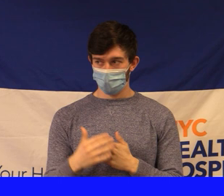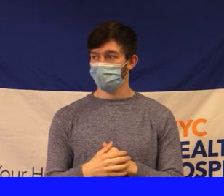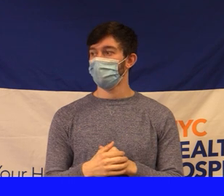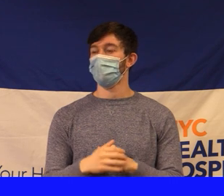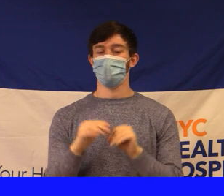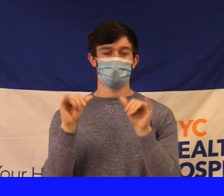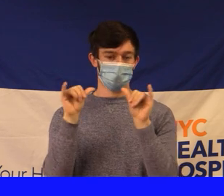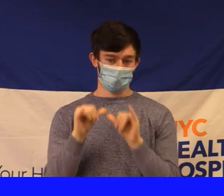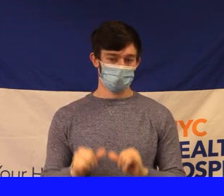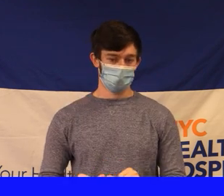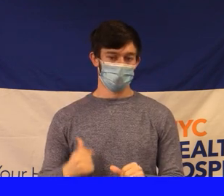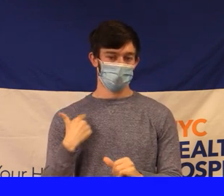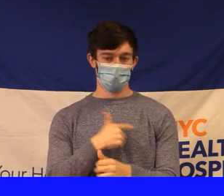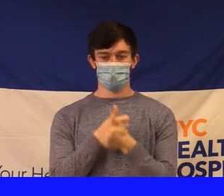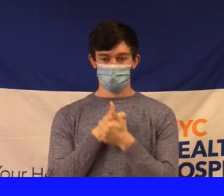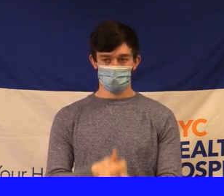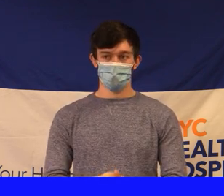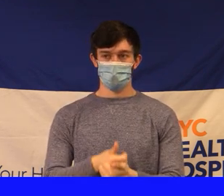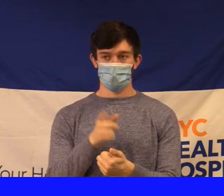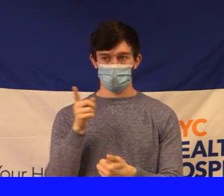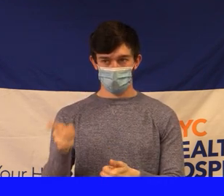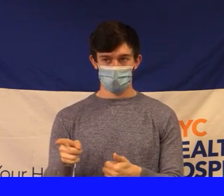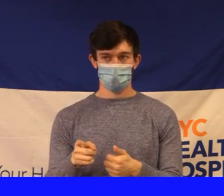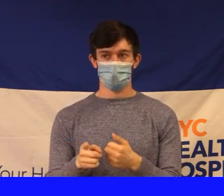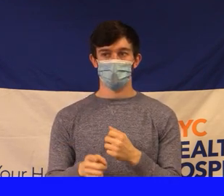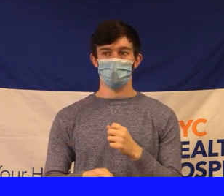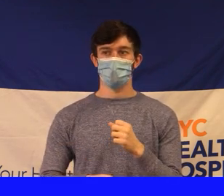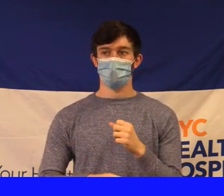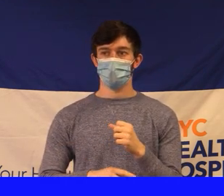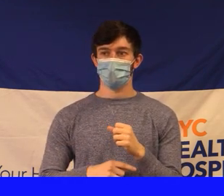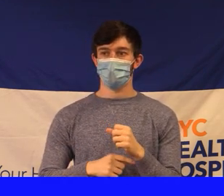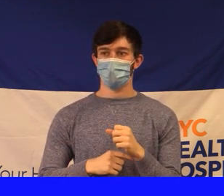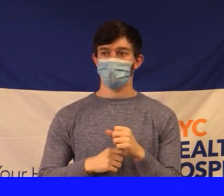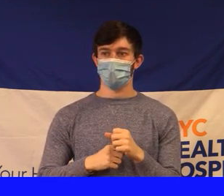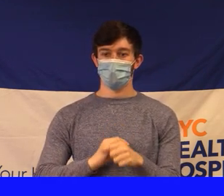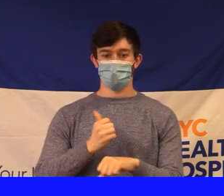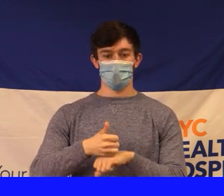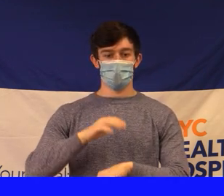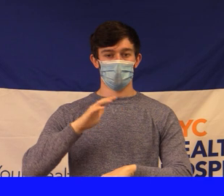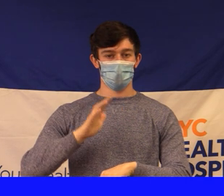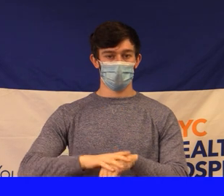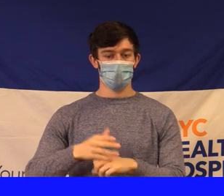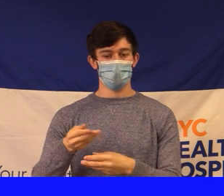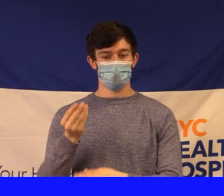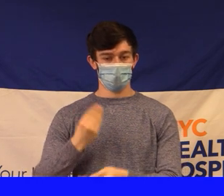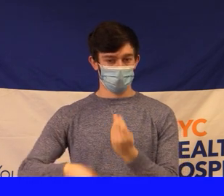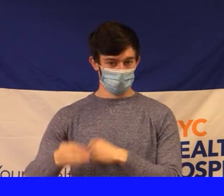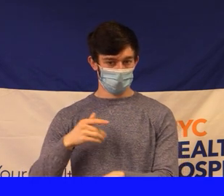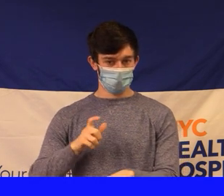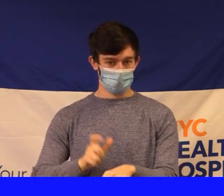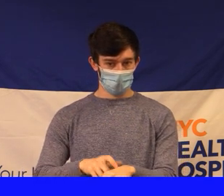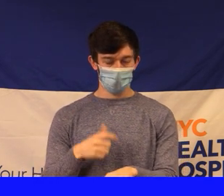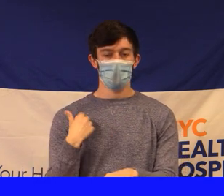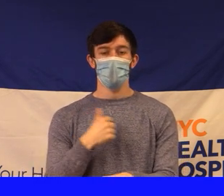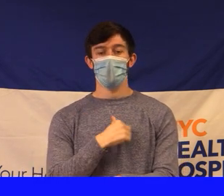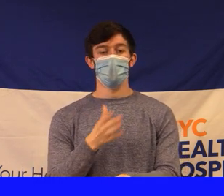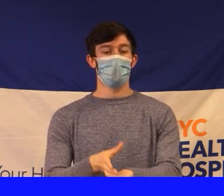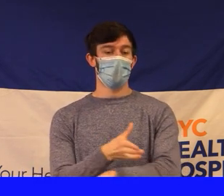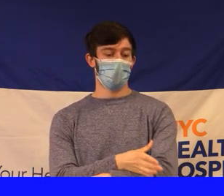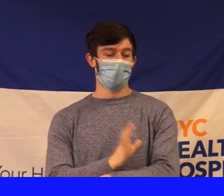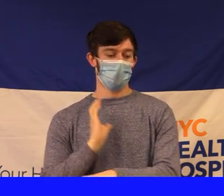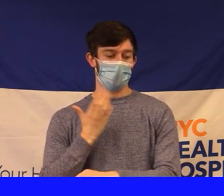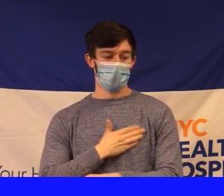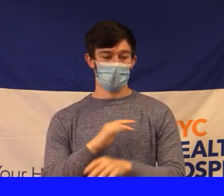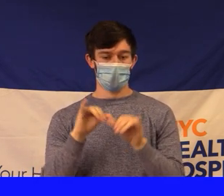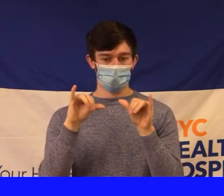The metrics that we're following there are first case on time start, turnaround time, room utilization. We've improved our